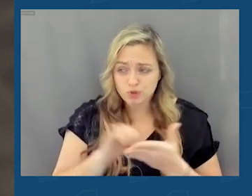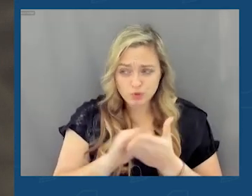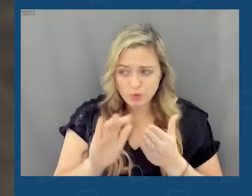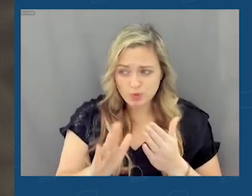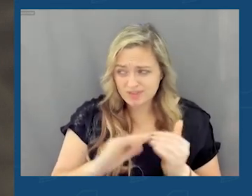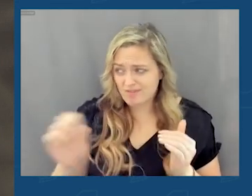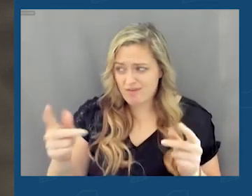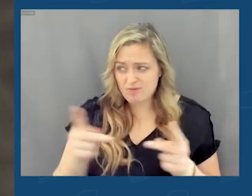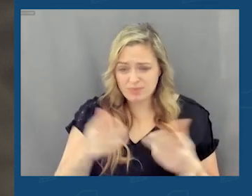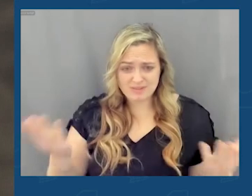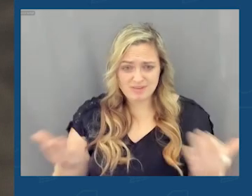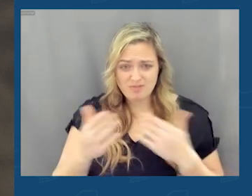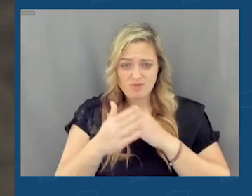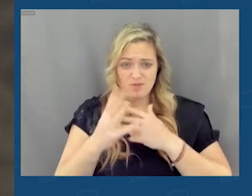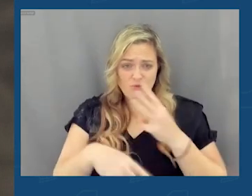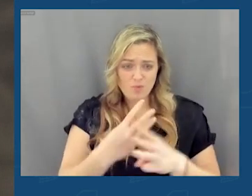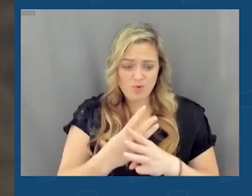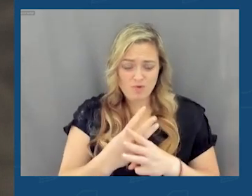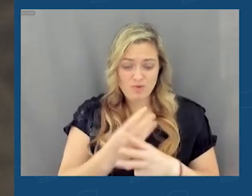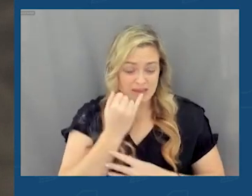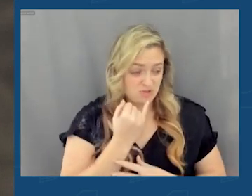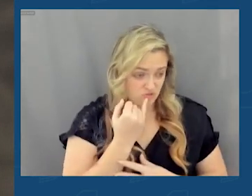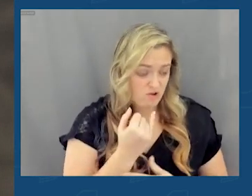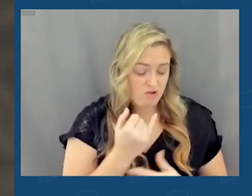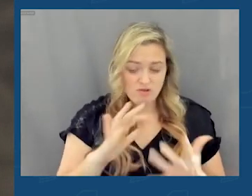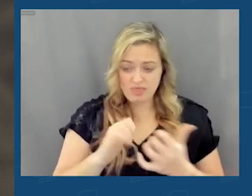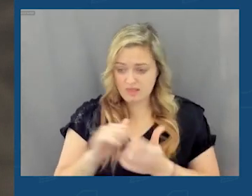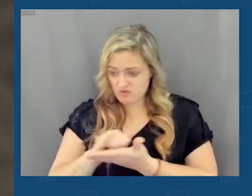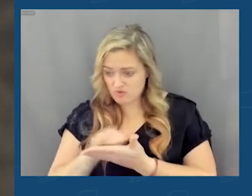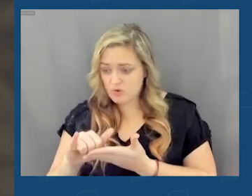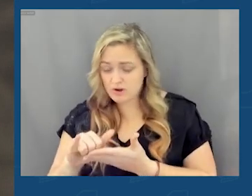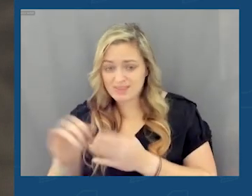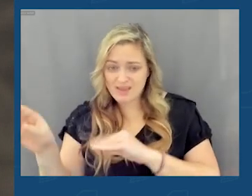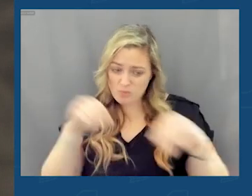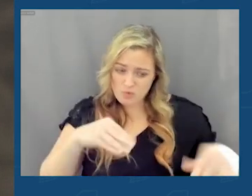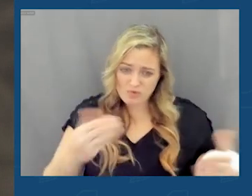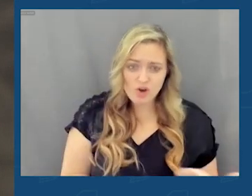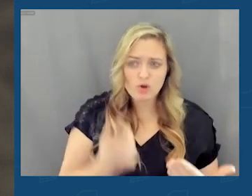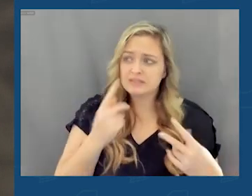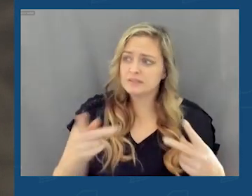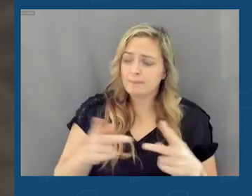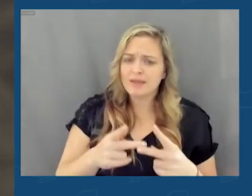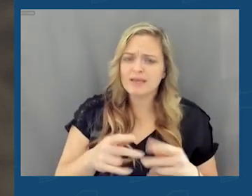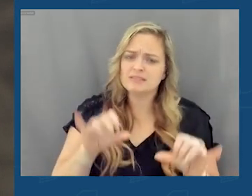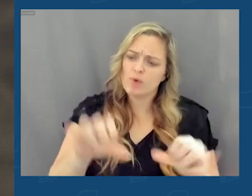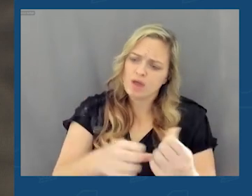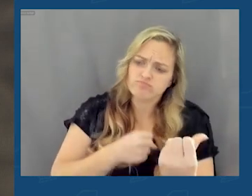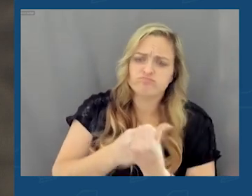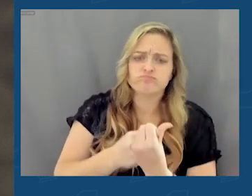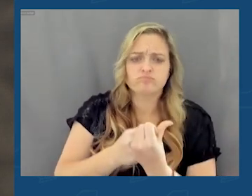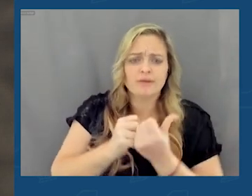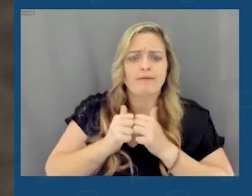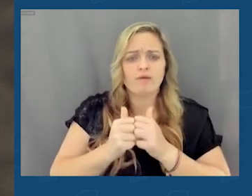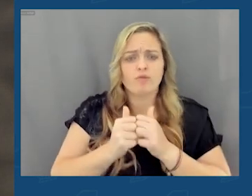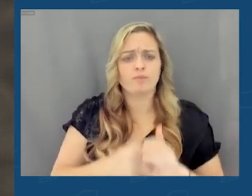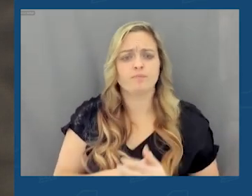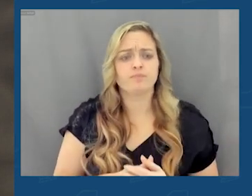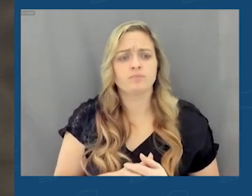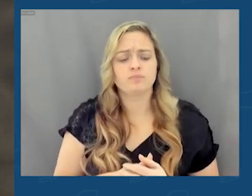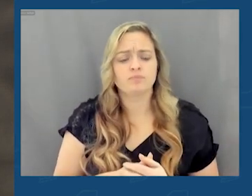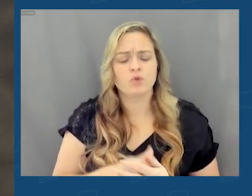else in the world outside of Israel. They came here because this is a place where we stand together and we don't